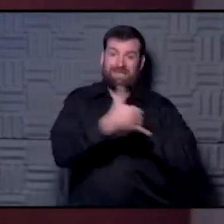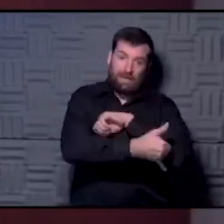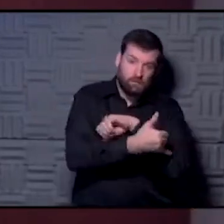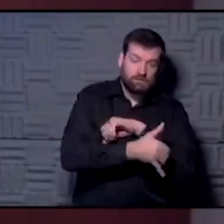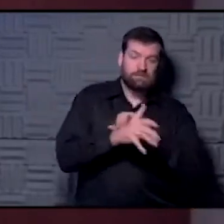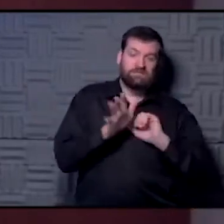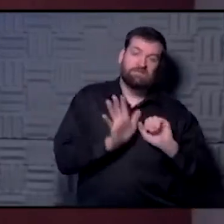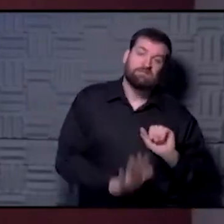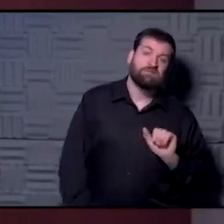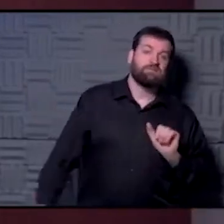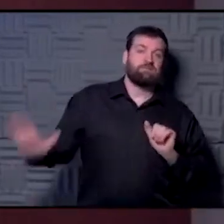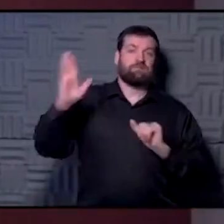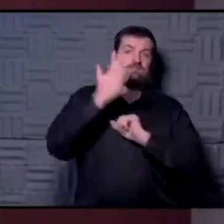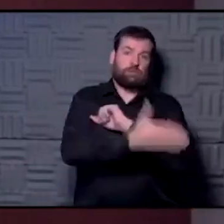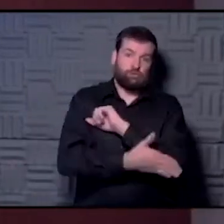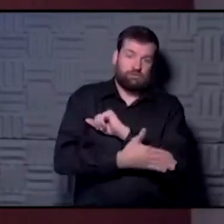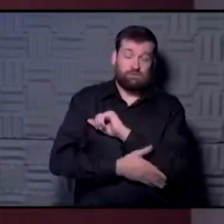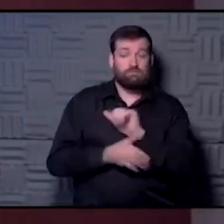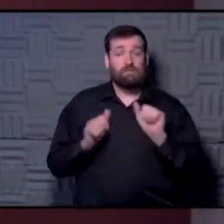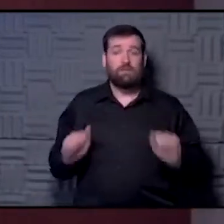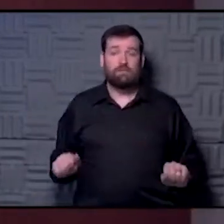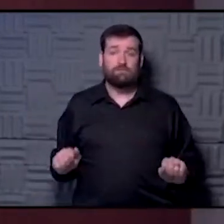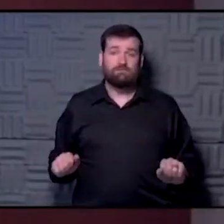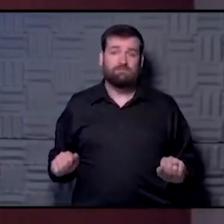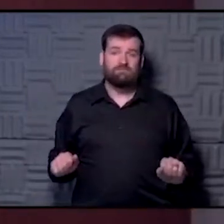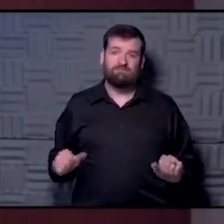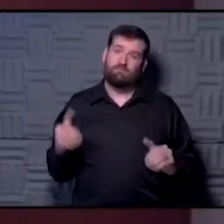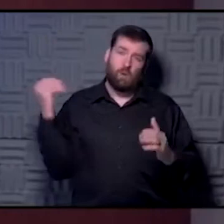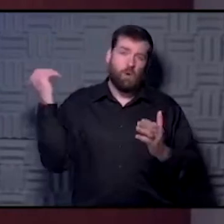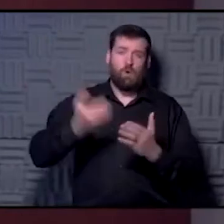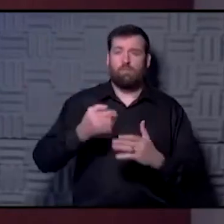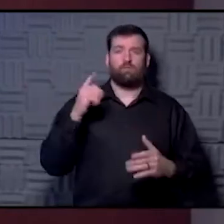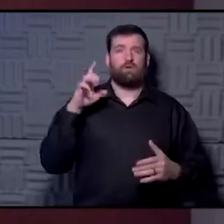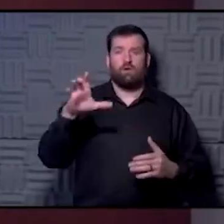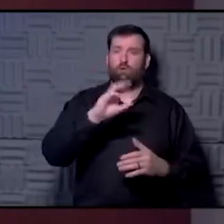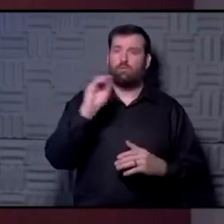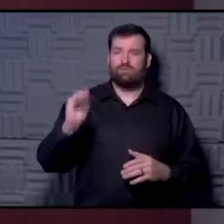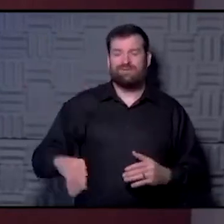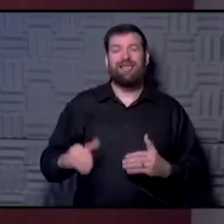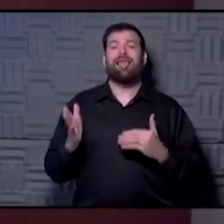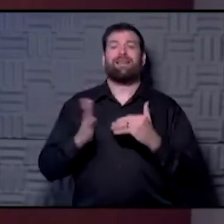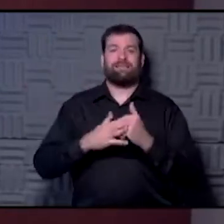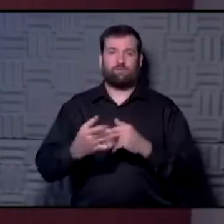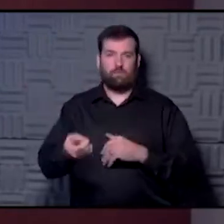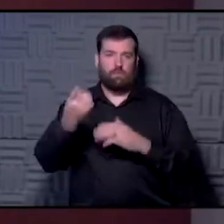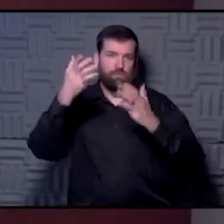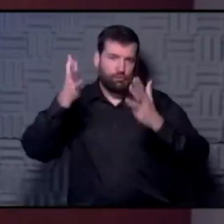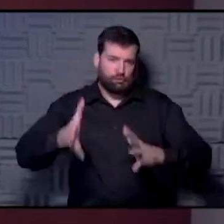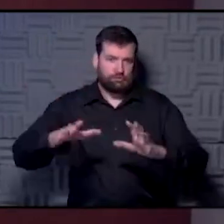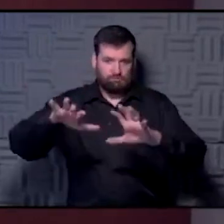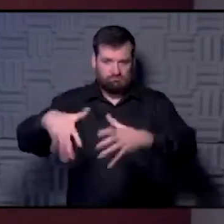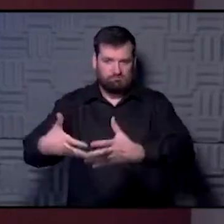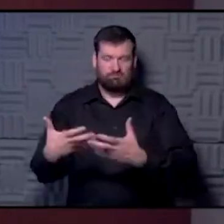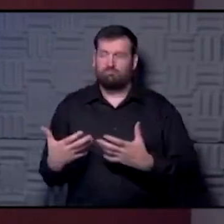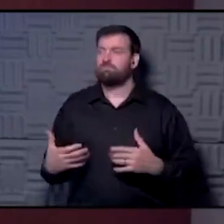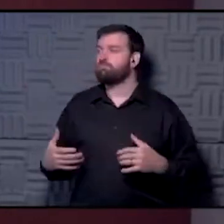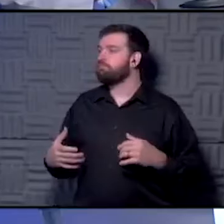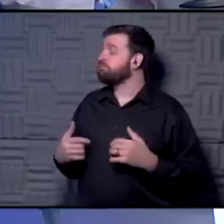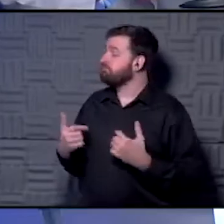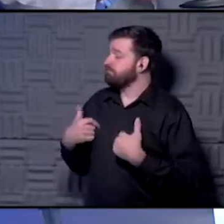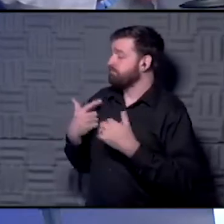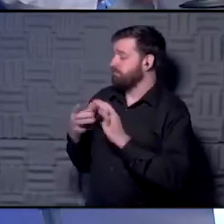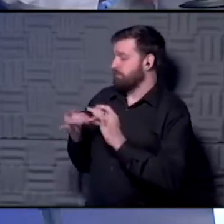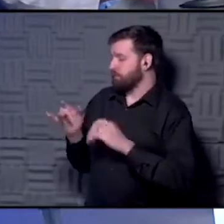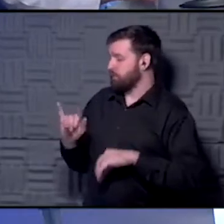around the country, the likelihood is becoming closer to 100% all of the time, that there's at least one person in that group who's positive. Here's what I would say